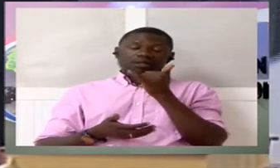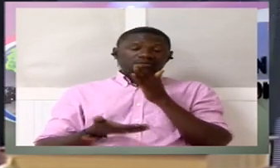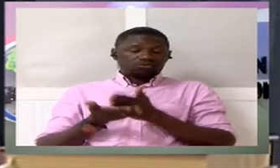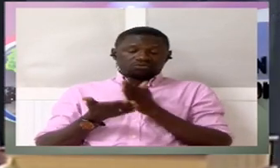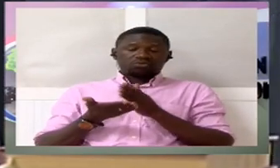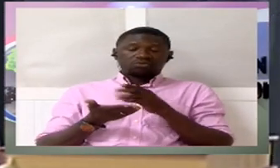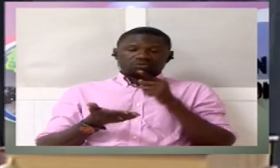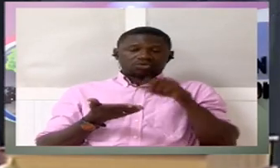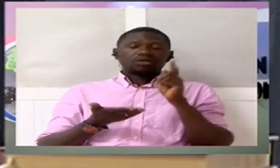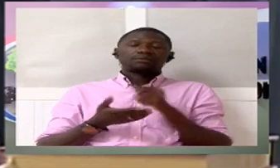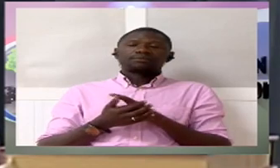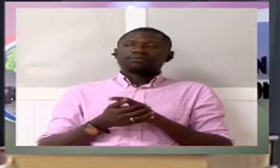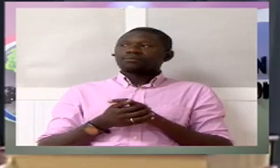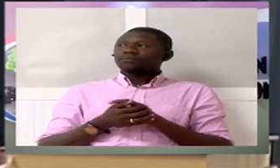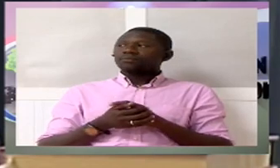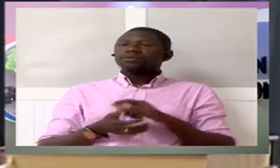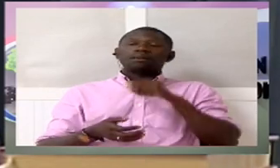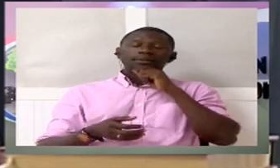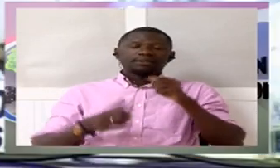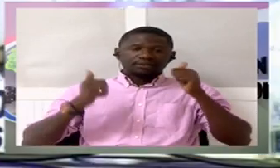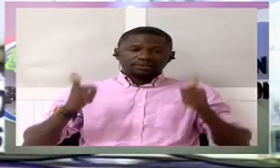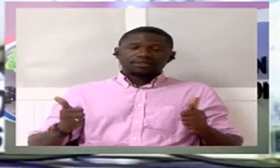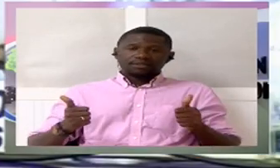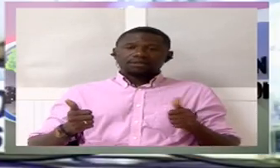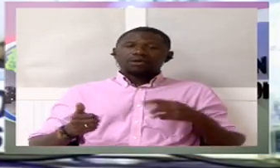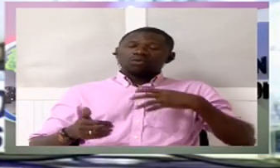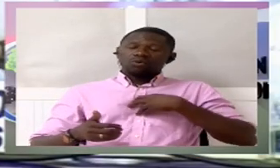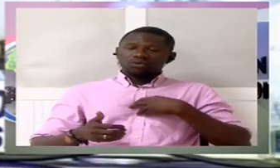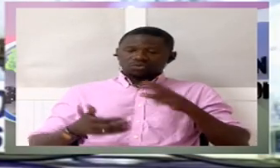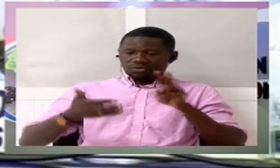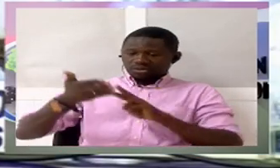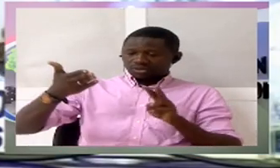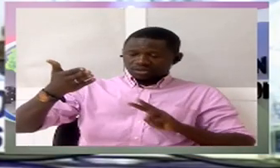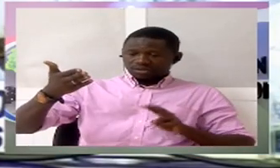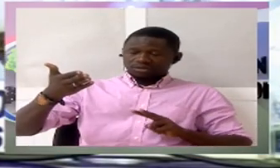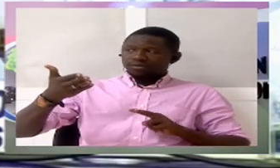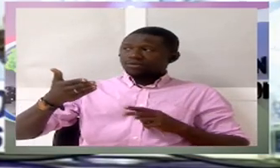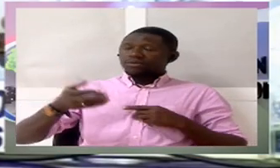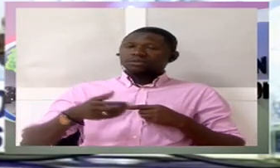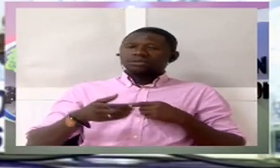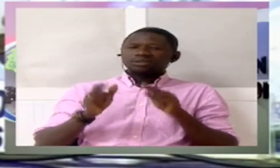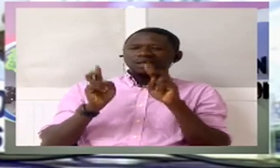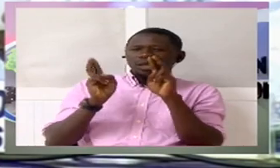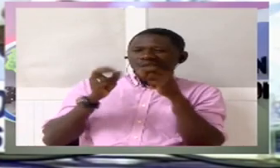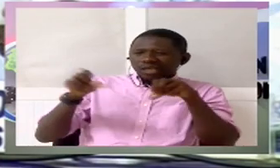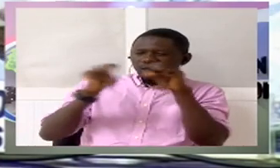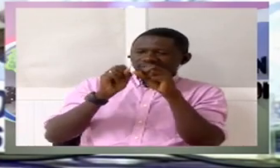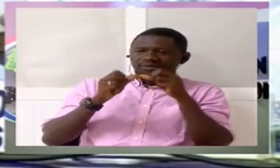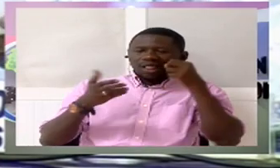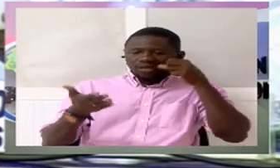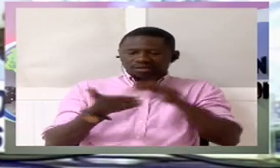Yes, this is it. Mr. Chair, I would like to read this aspects of the letter, just